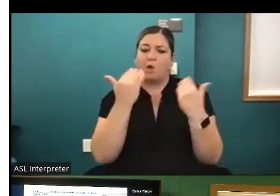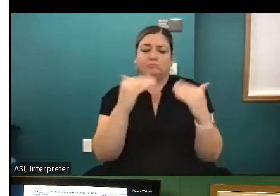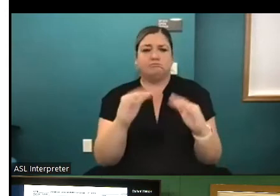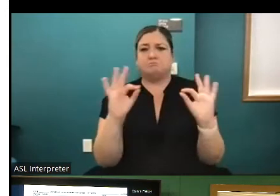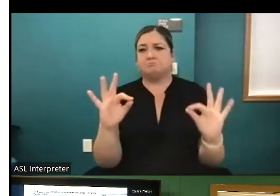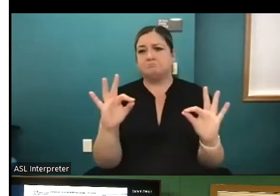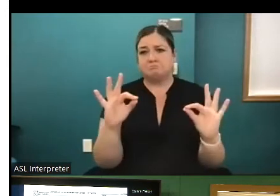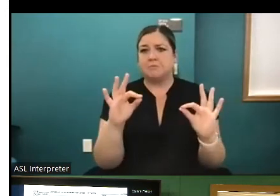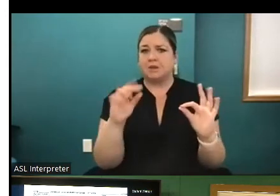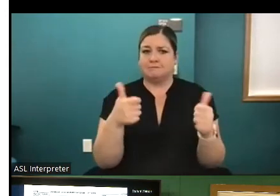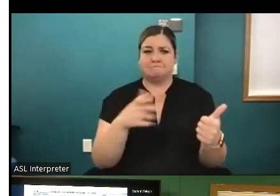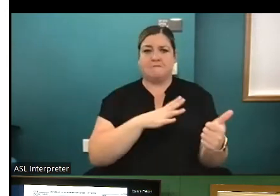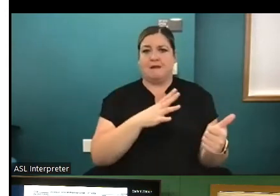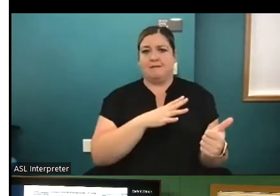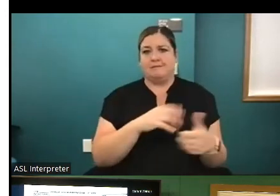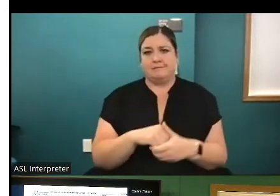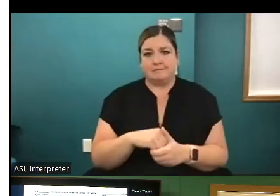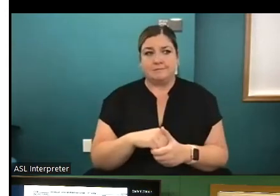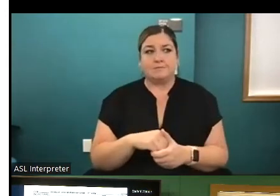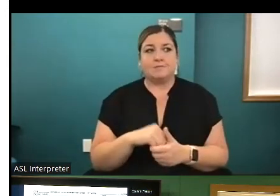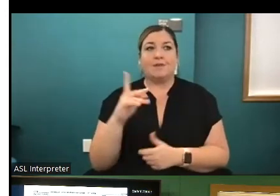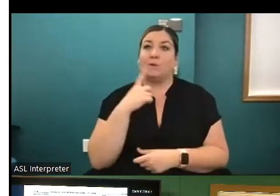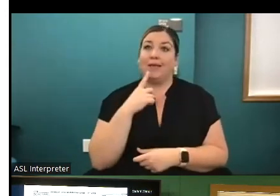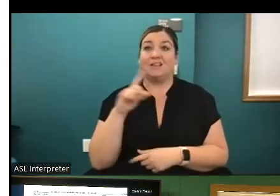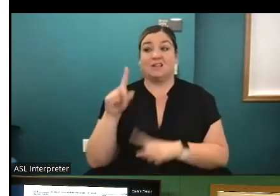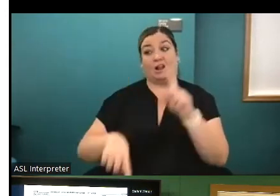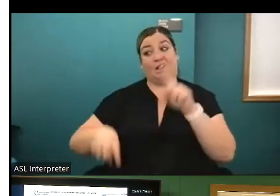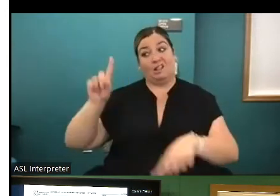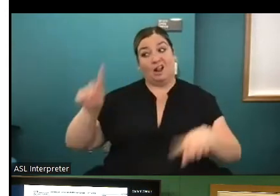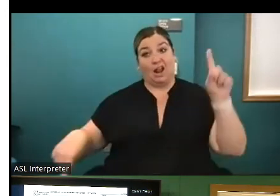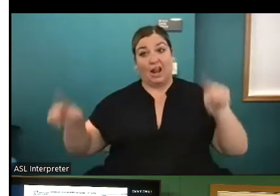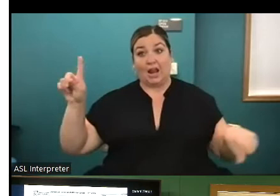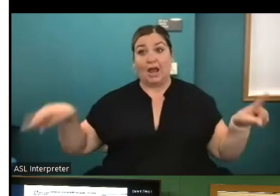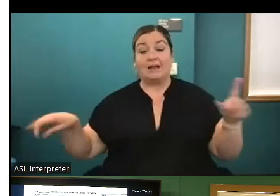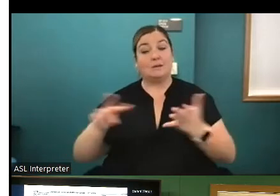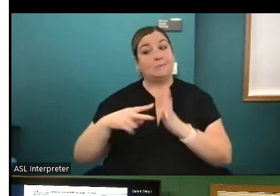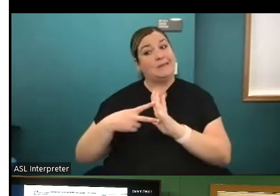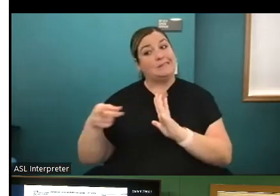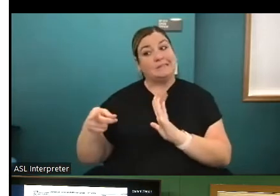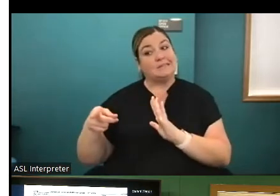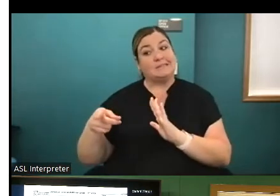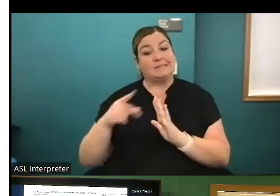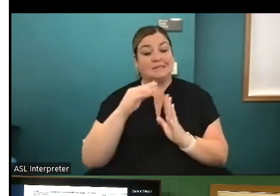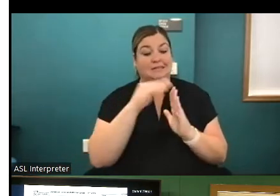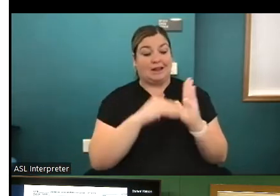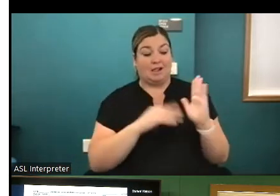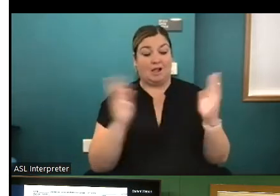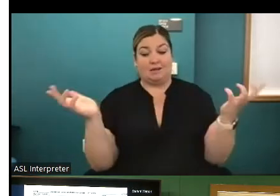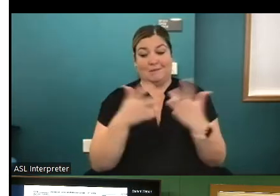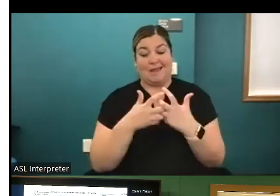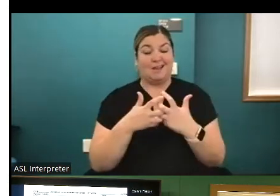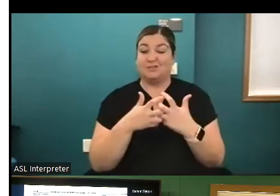that. Then you know it's good. If we're like saying it's all over the place, then there's a good indicator that should match that data logging